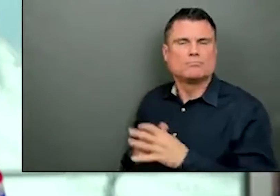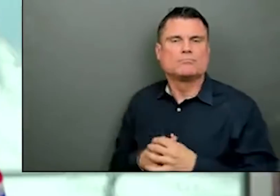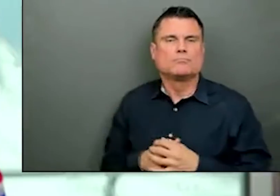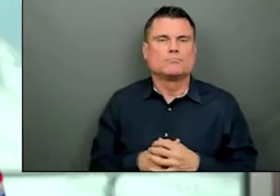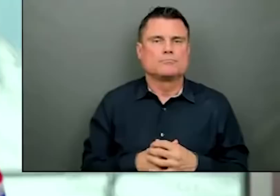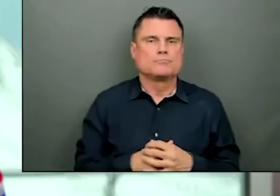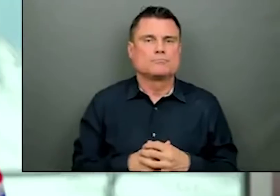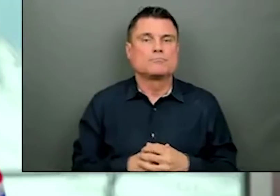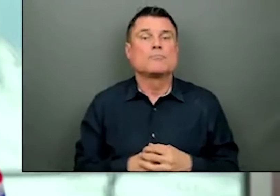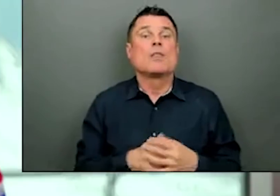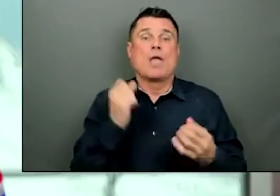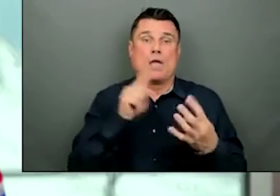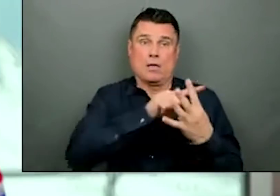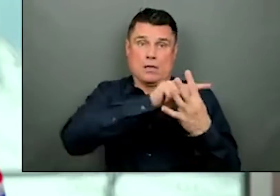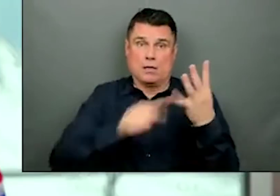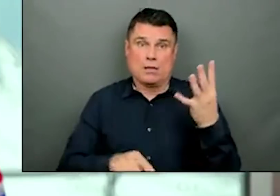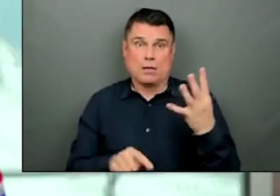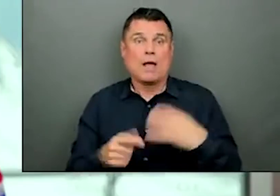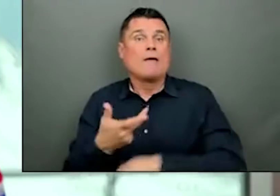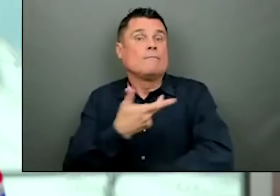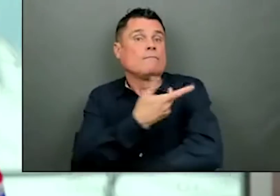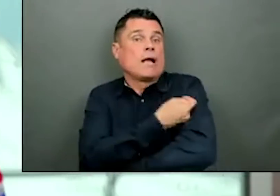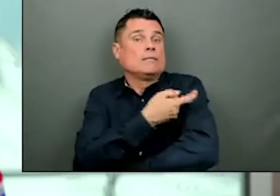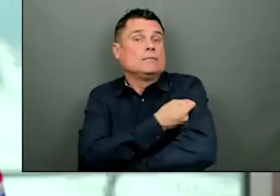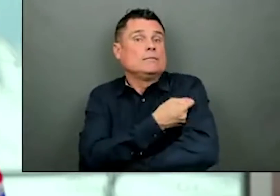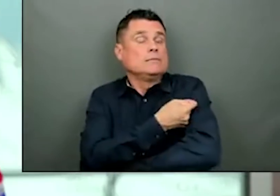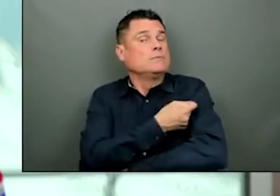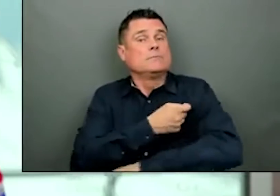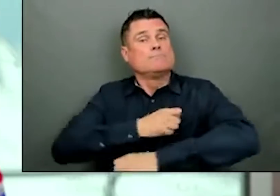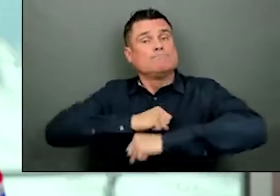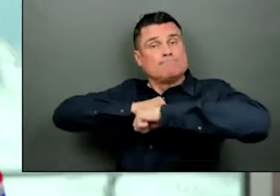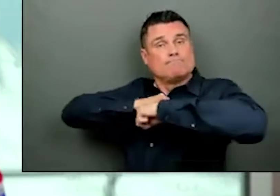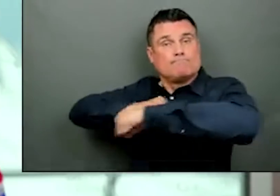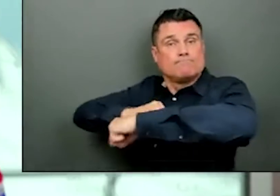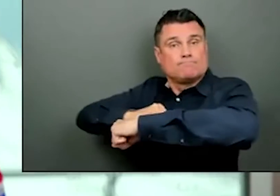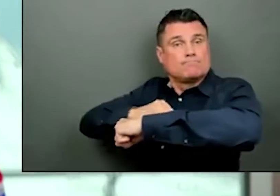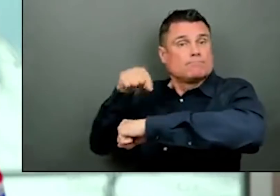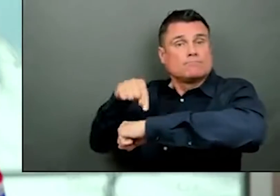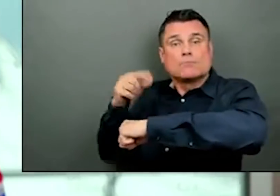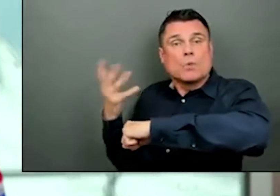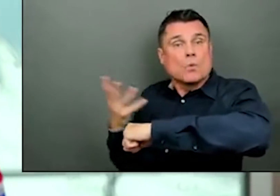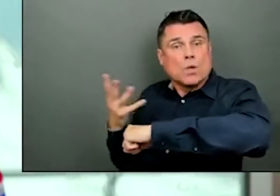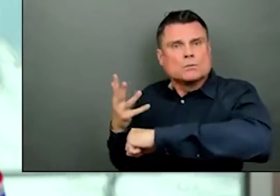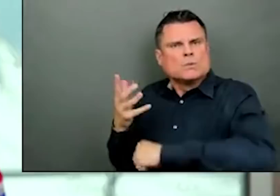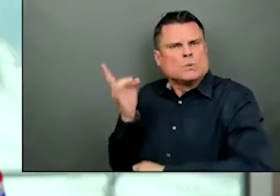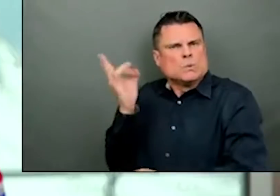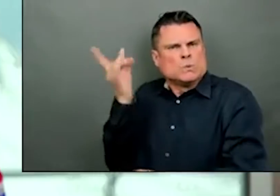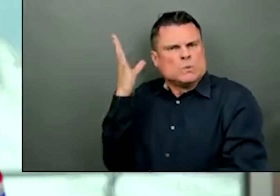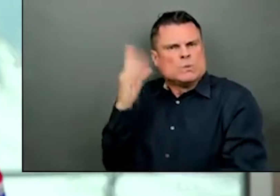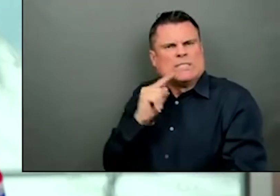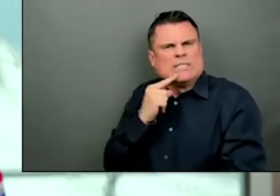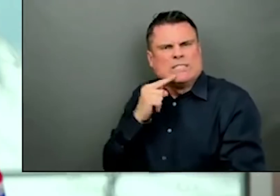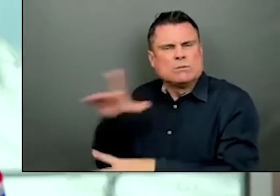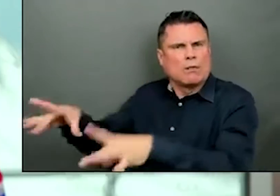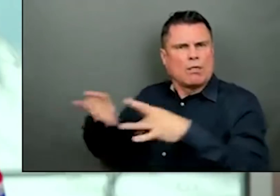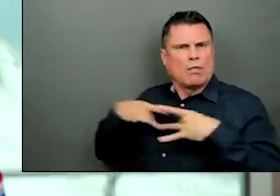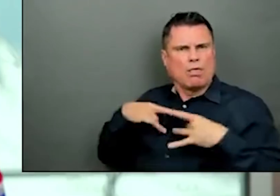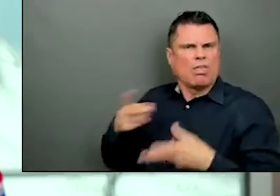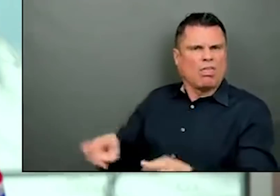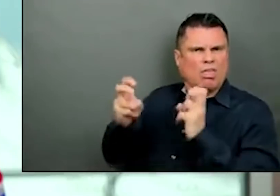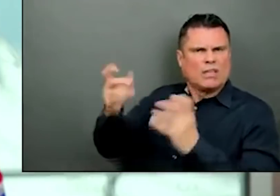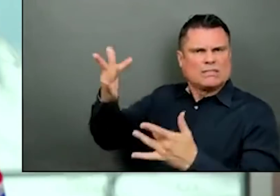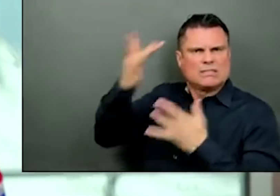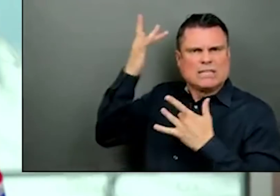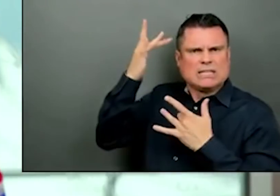serious illness, from hospitalization, from death, and we're finding more and more information that they do prevent